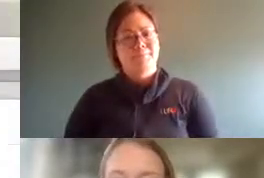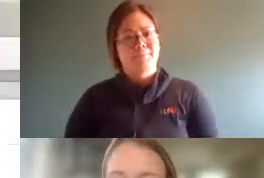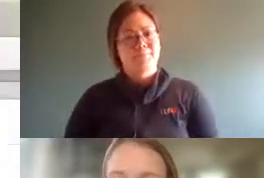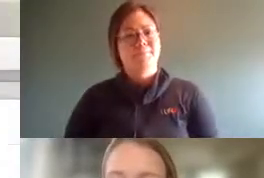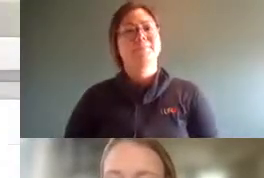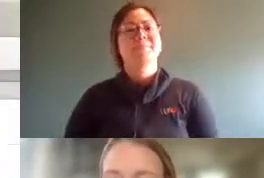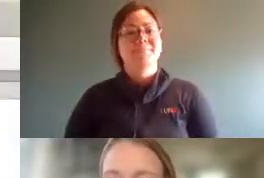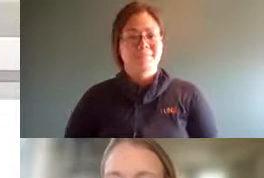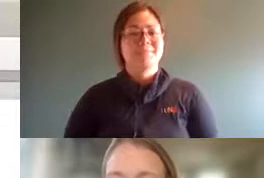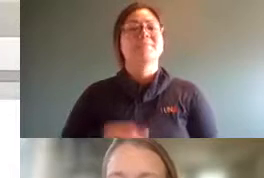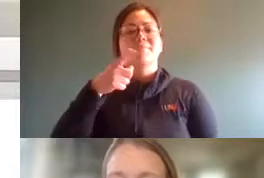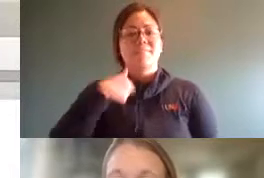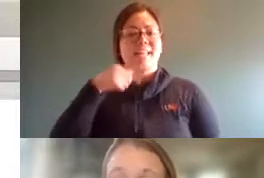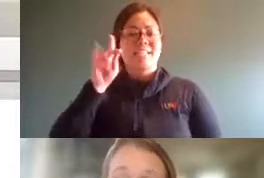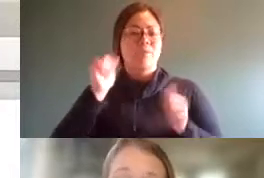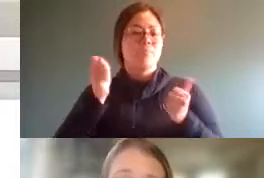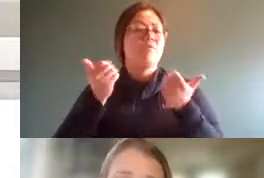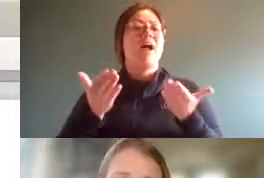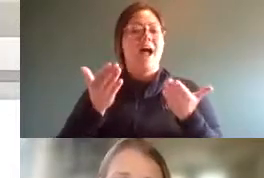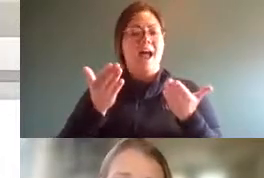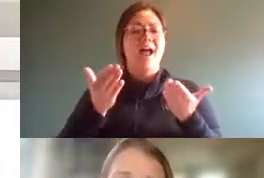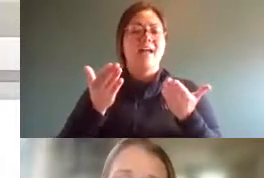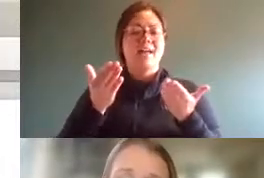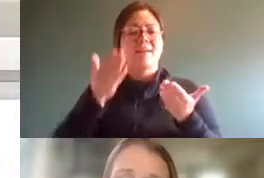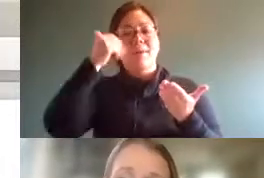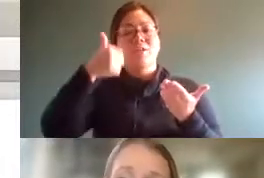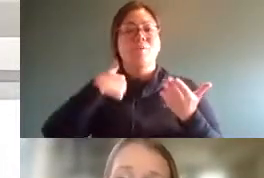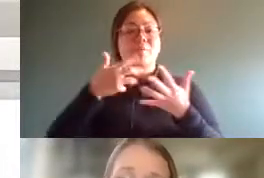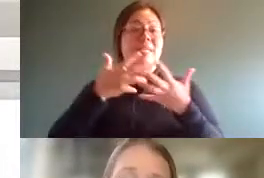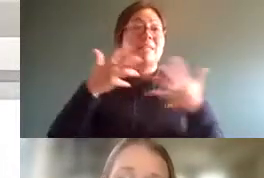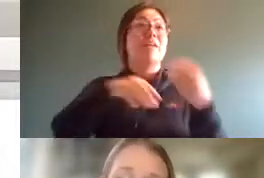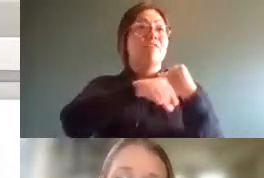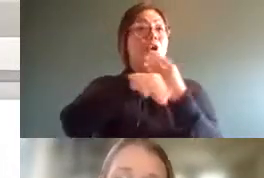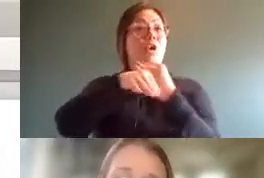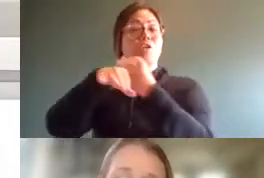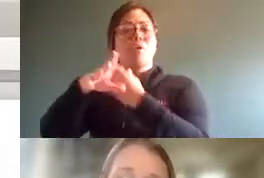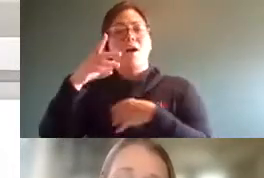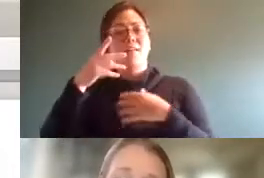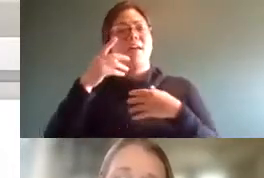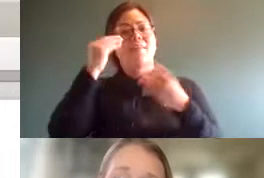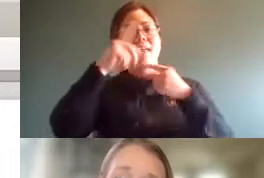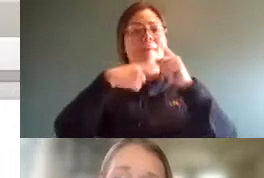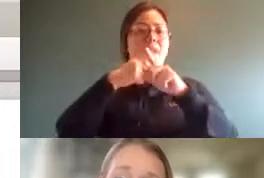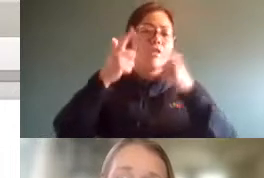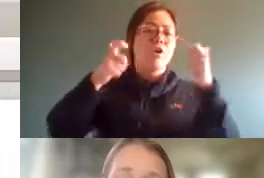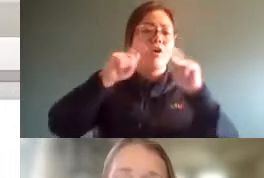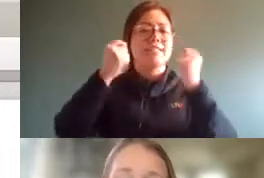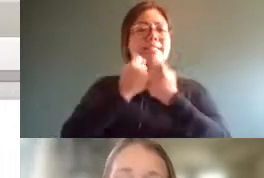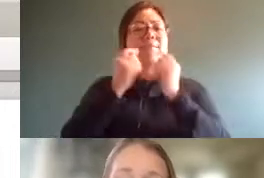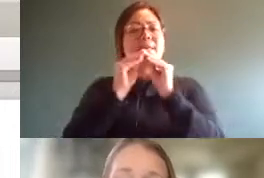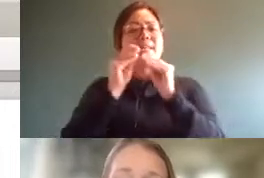And here I did provide, especially as we've been so virtual, thinking about large team meetings or